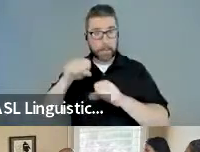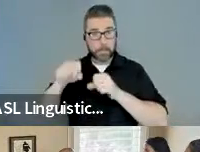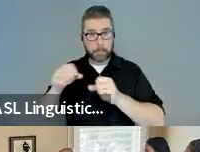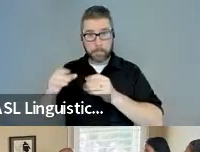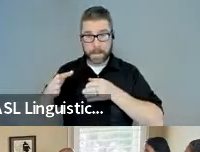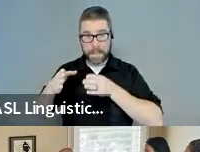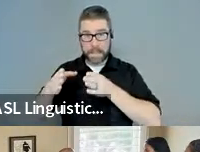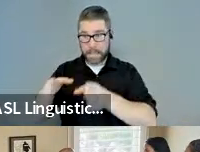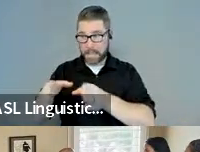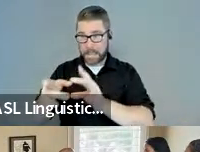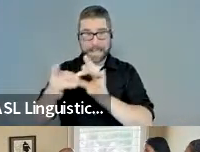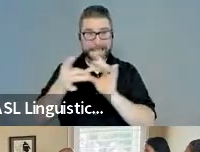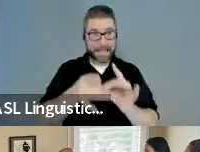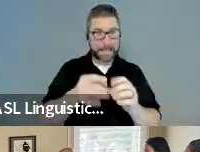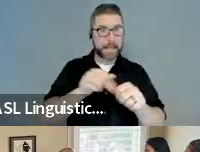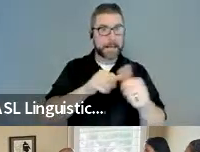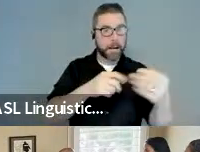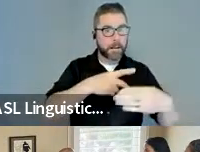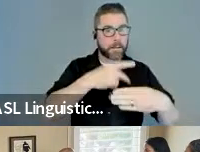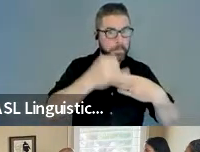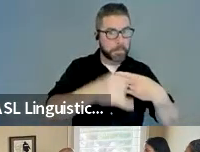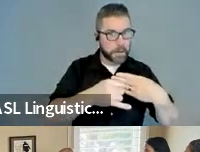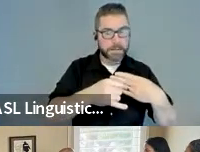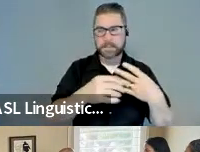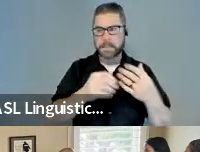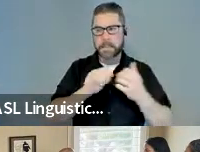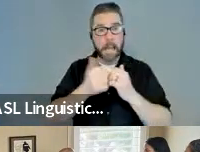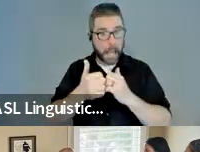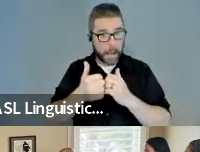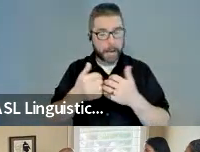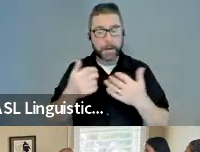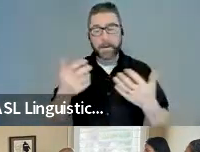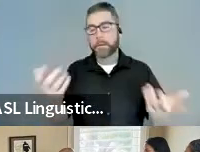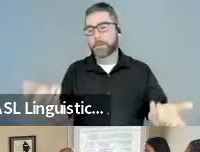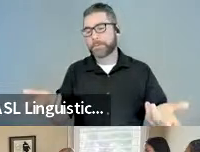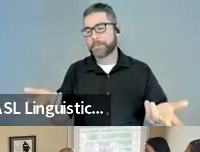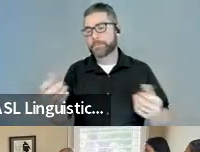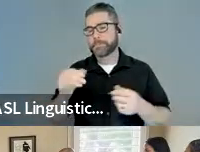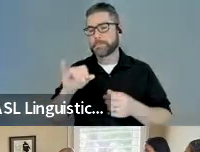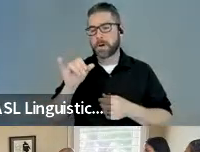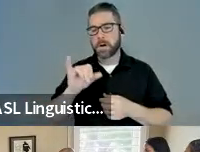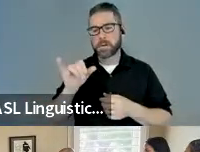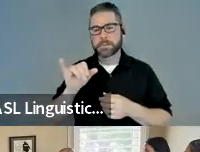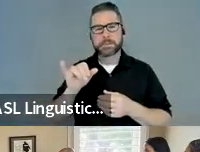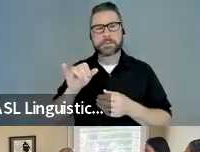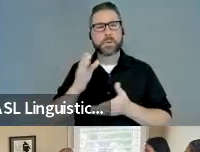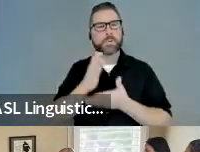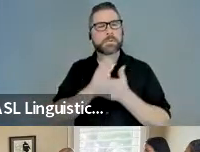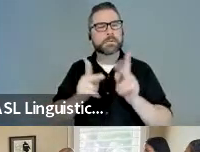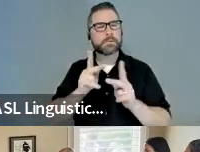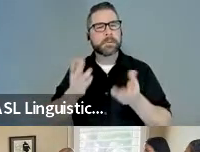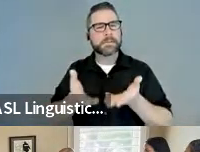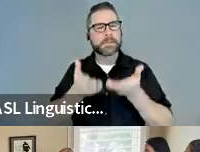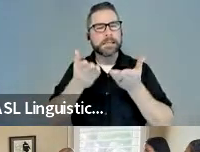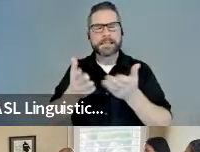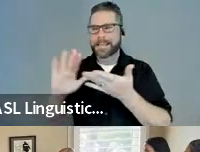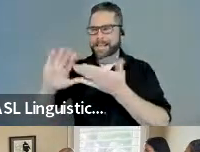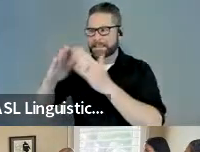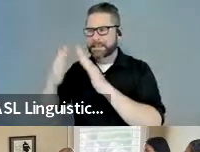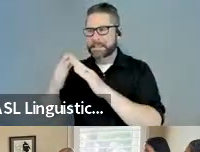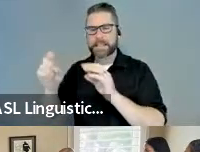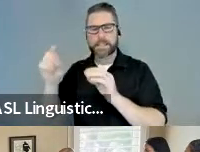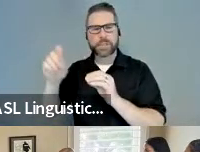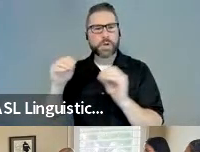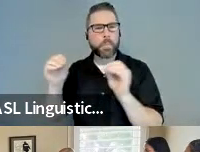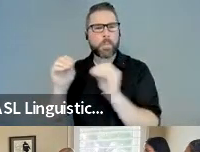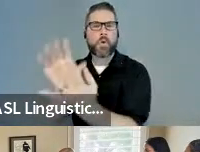and pass to the city of Stockton. There are also more suggestions for the city to do more outreach and also to prioritize certain types of lanes,